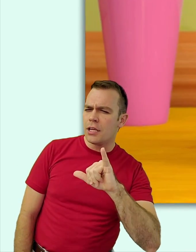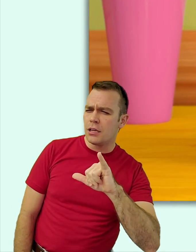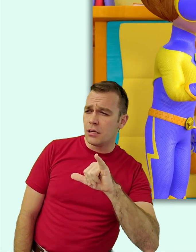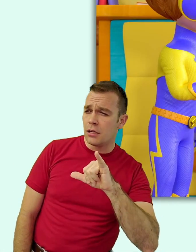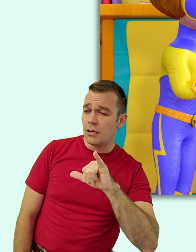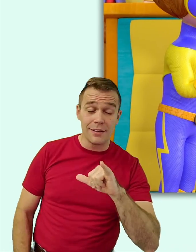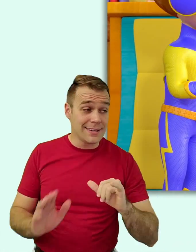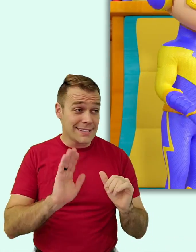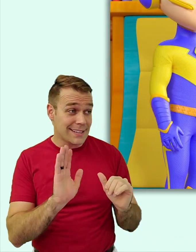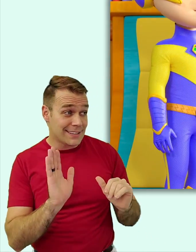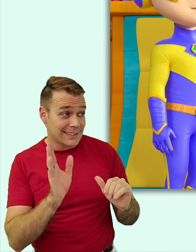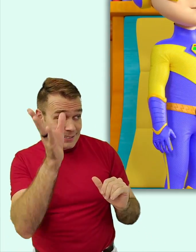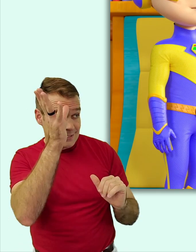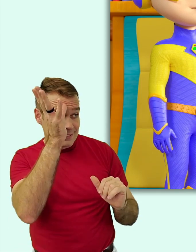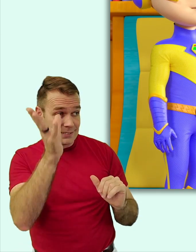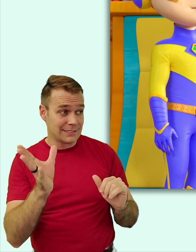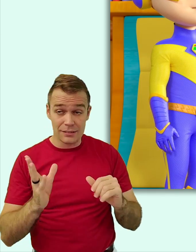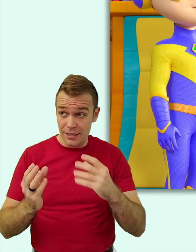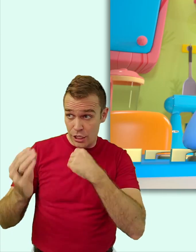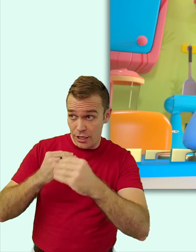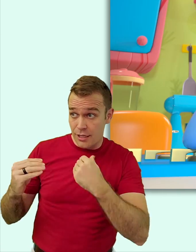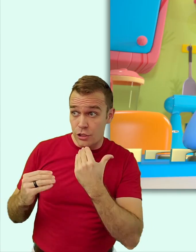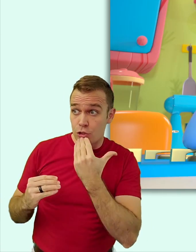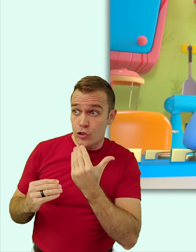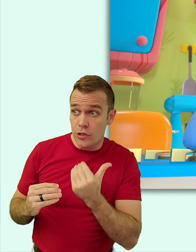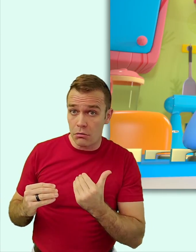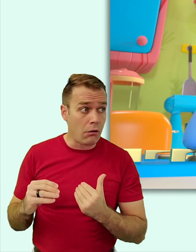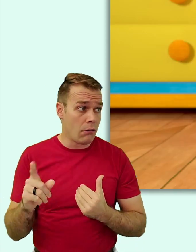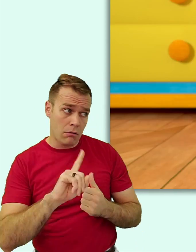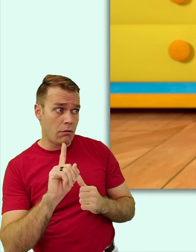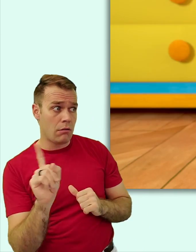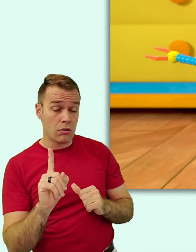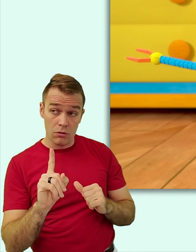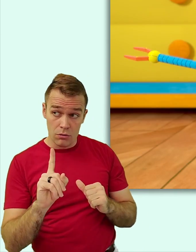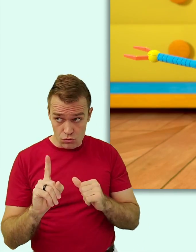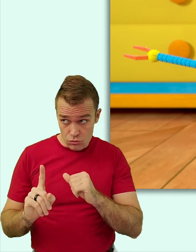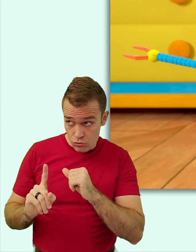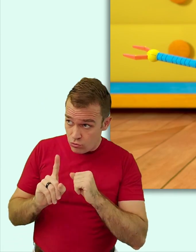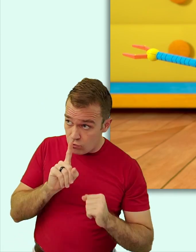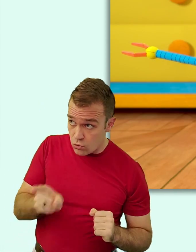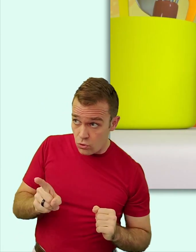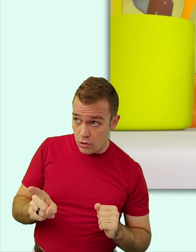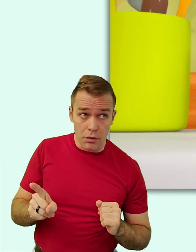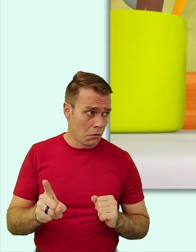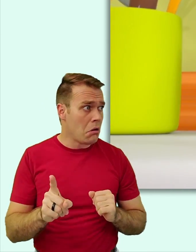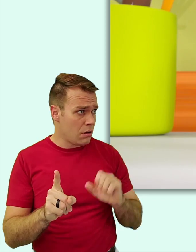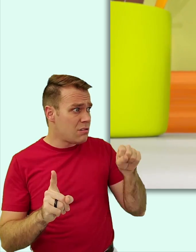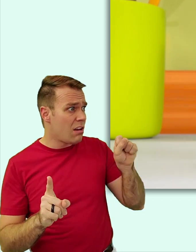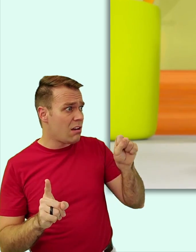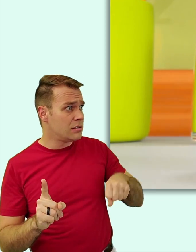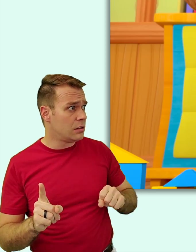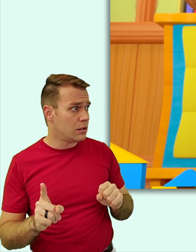Johny Johny, Yes, Papa. eating sugar? No, Papa. Are you